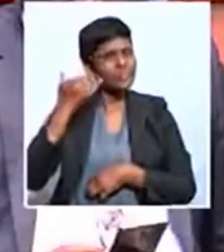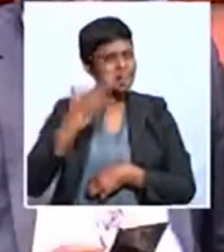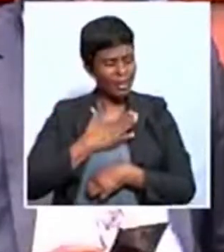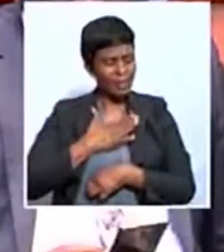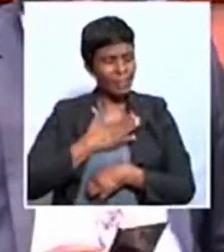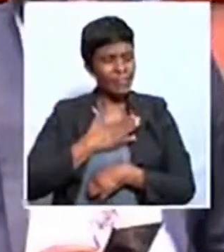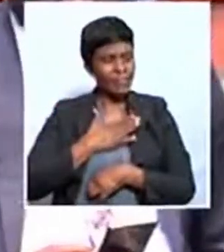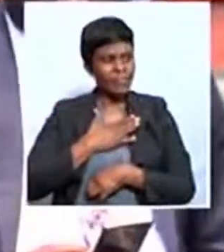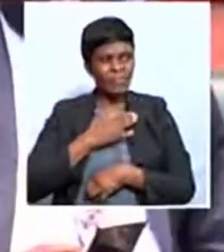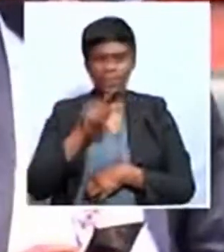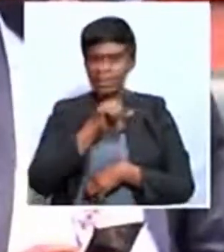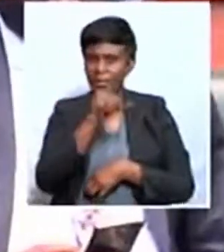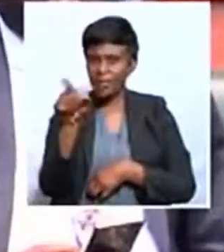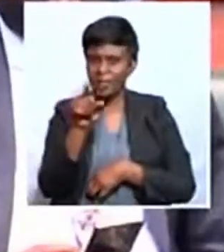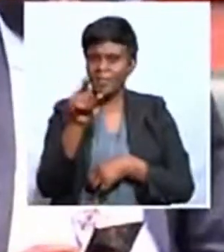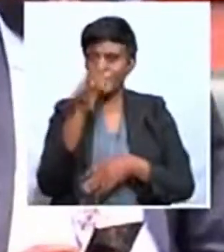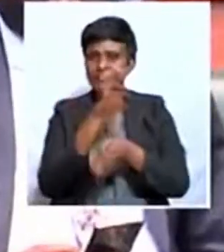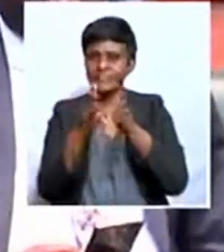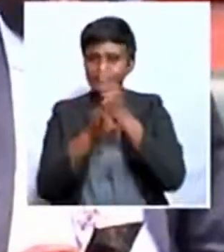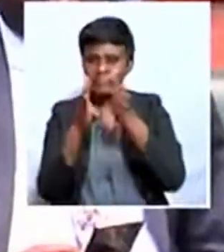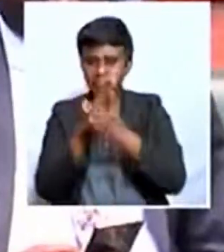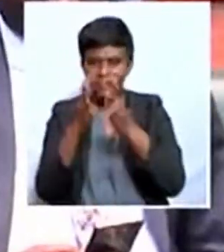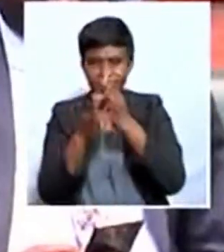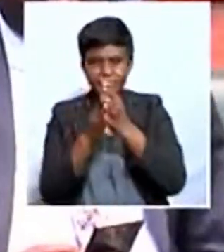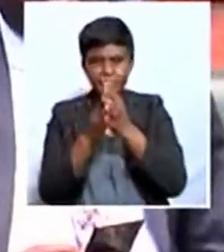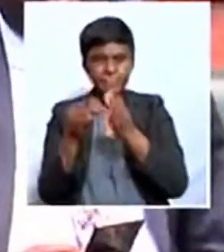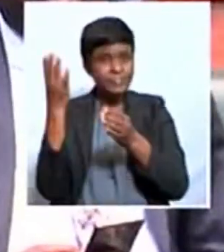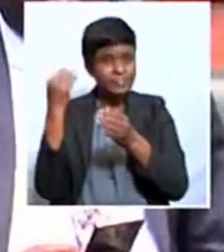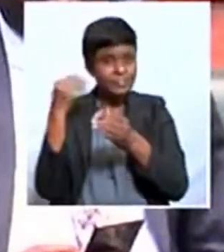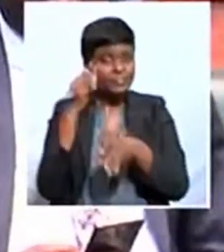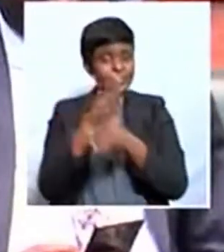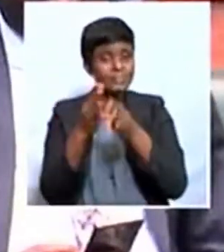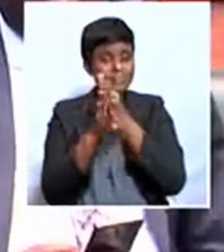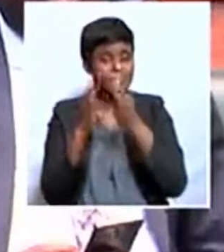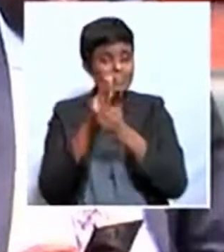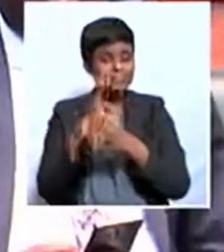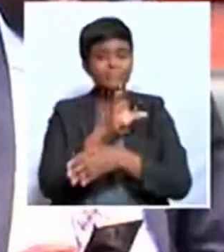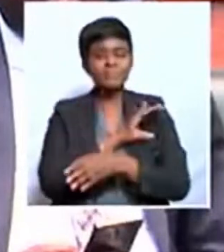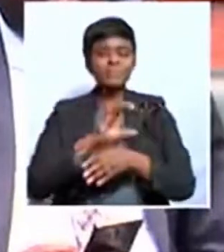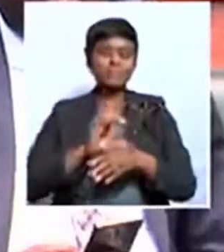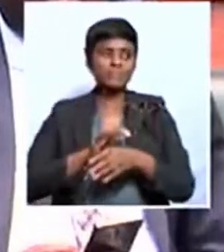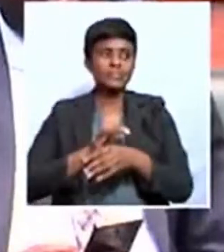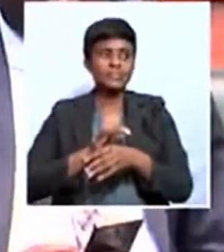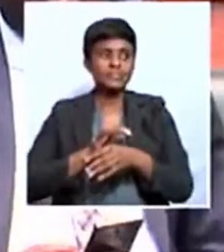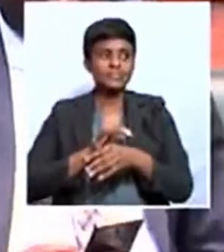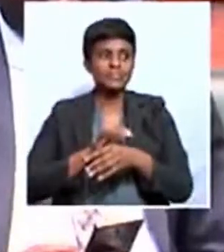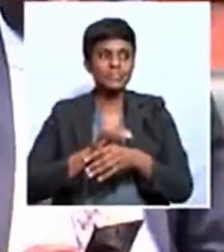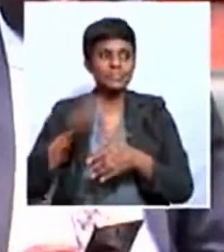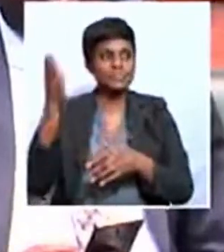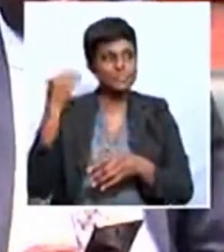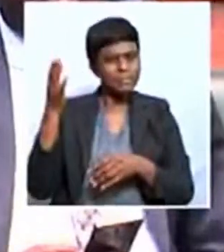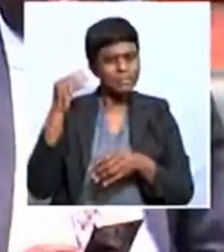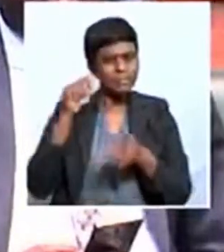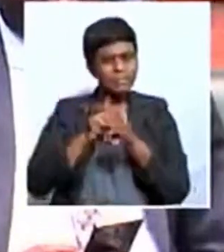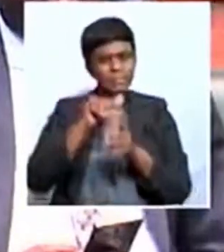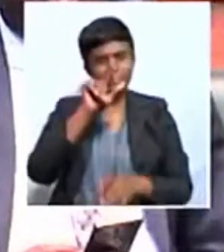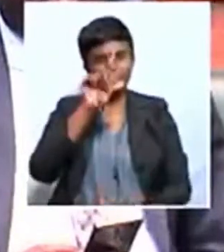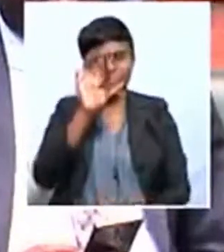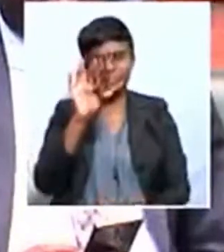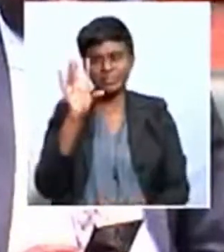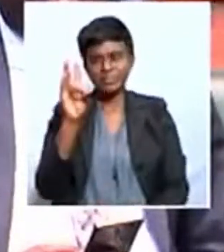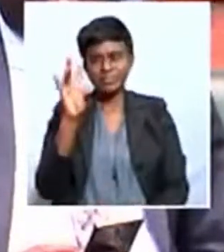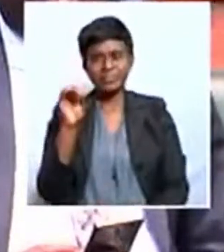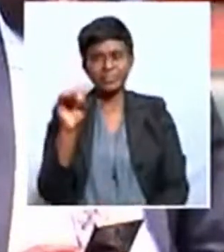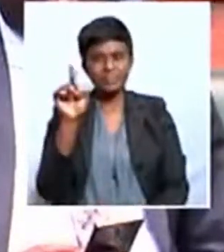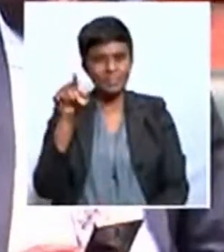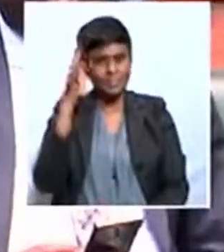those temporary structures were put up by the contractor in the early 70s,